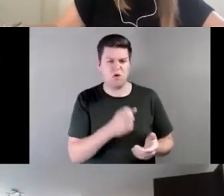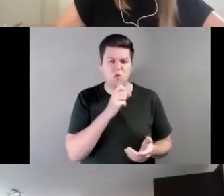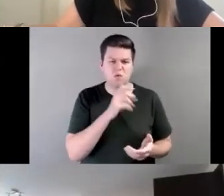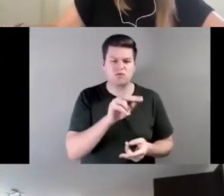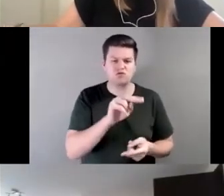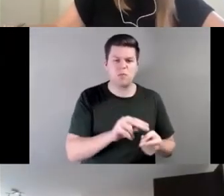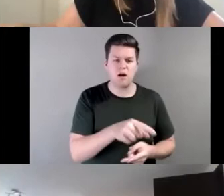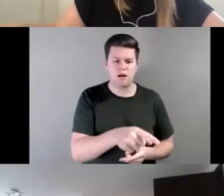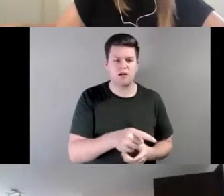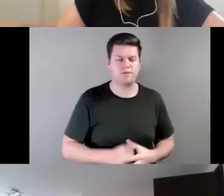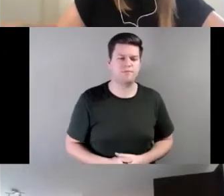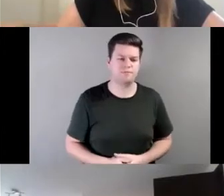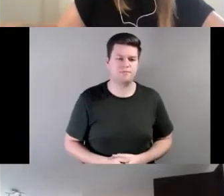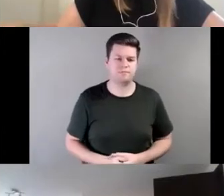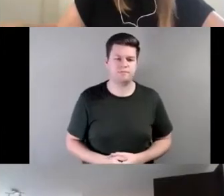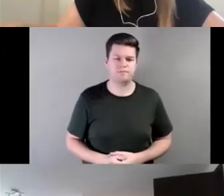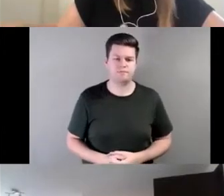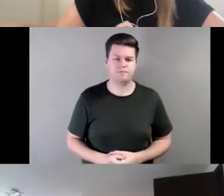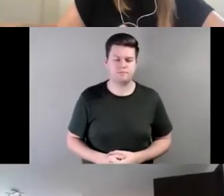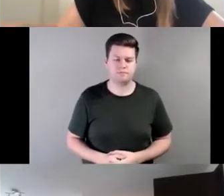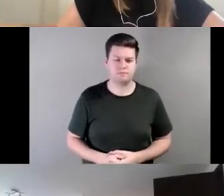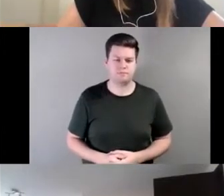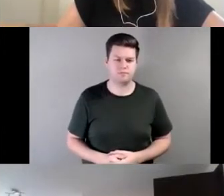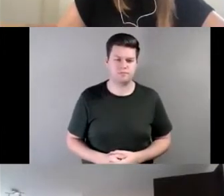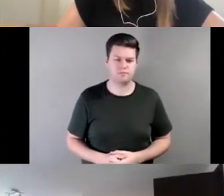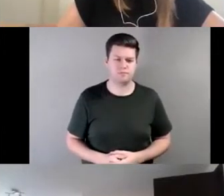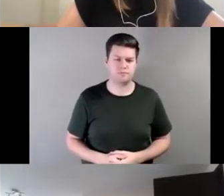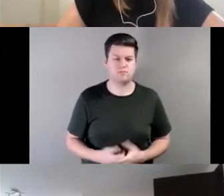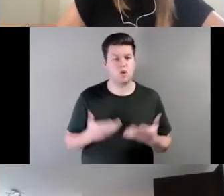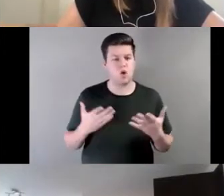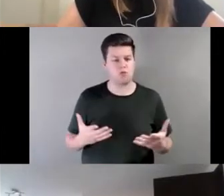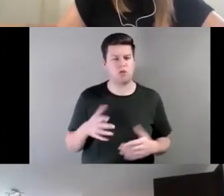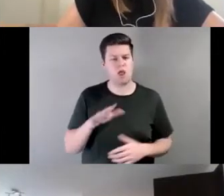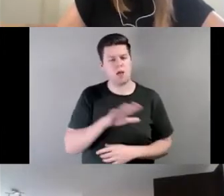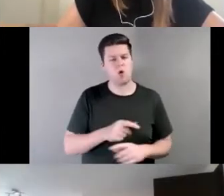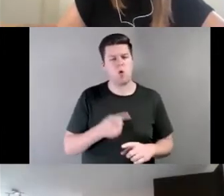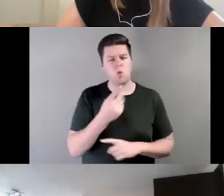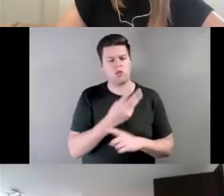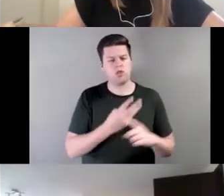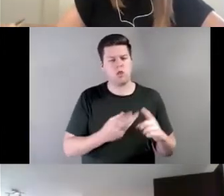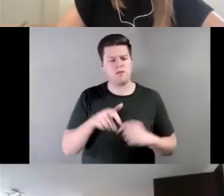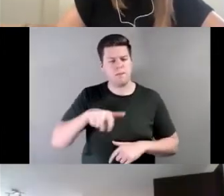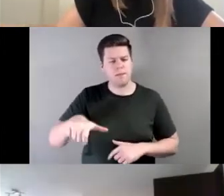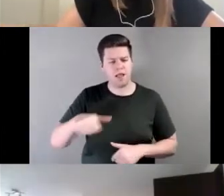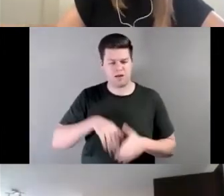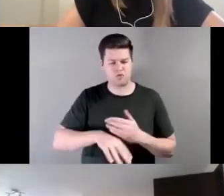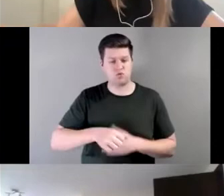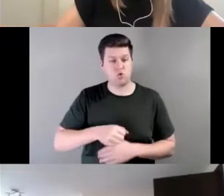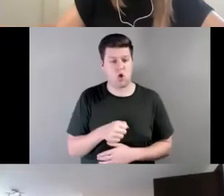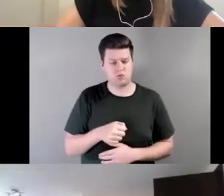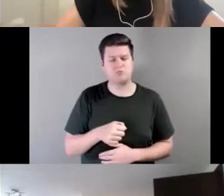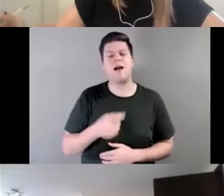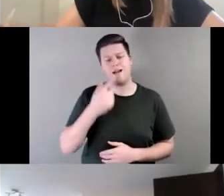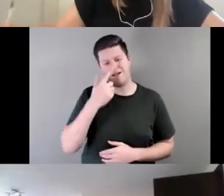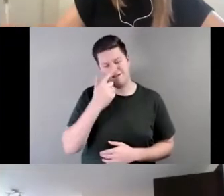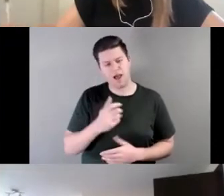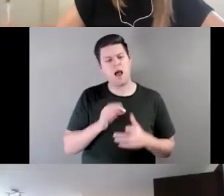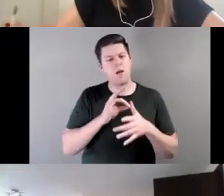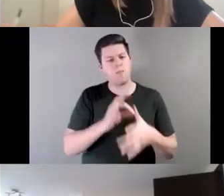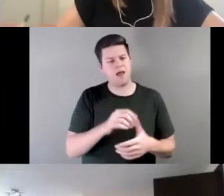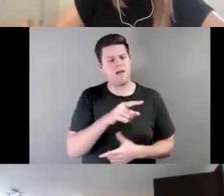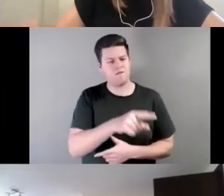businesses. Currently, around 1/3 of people in Scotland qualify for free travel using the